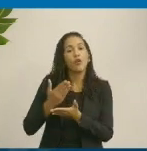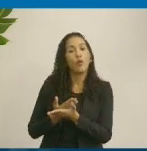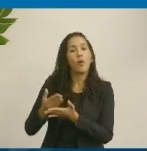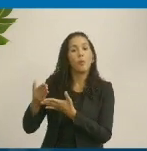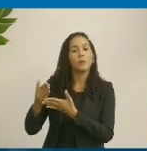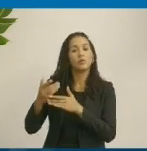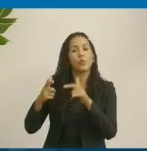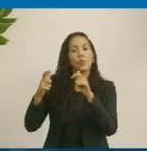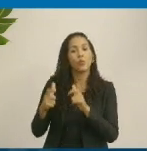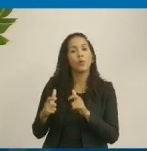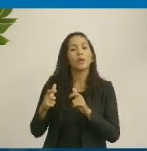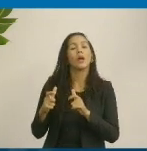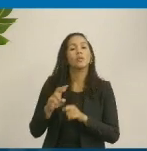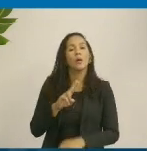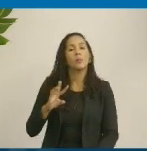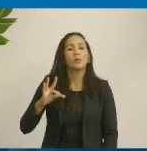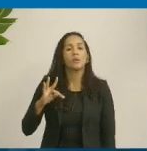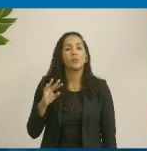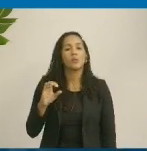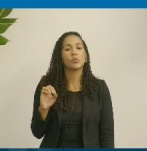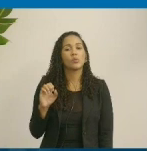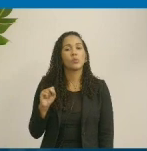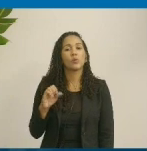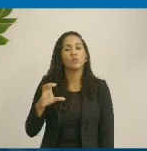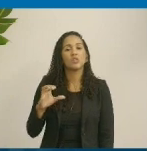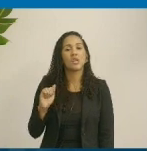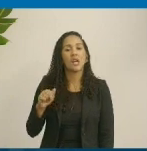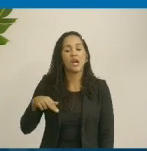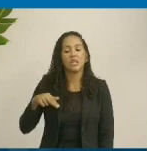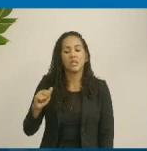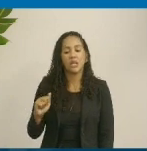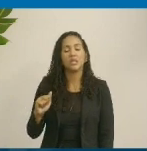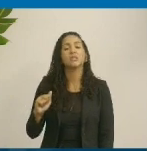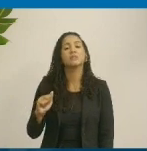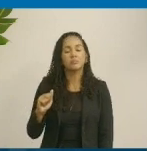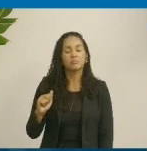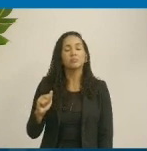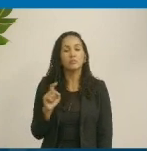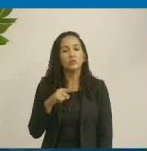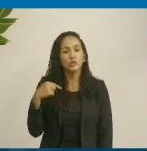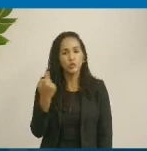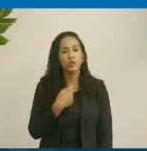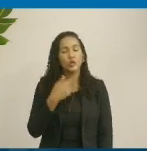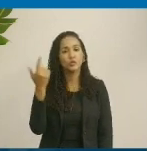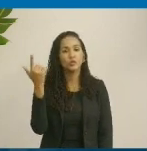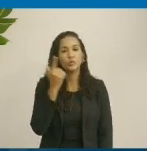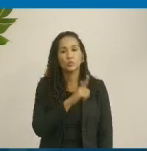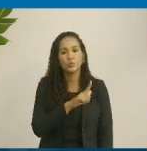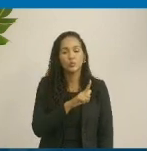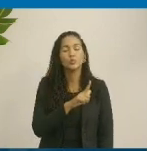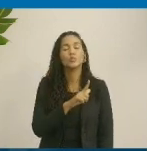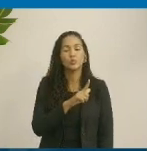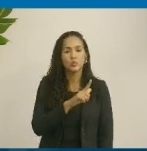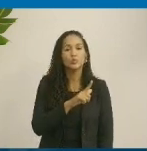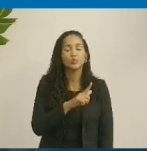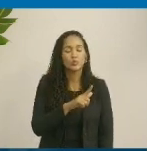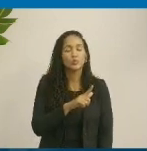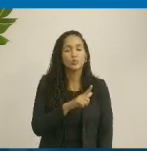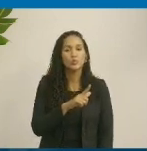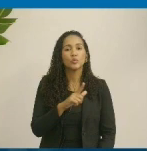to scale up this technology. Since the technology is very promising for